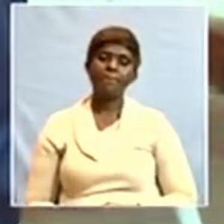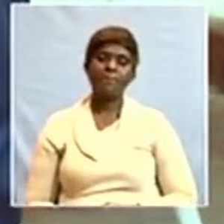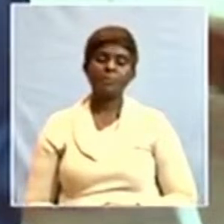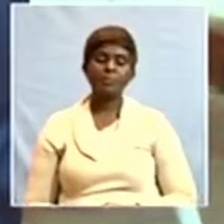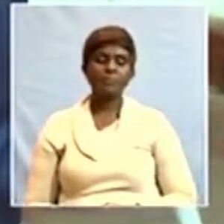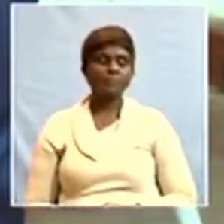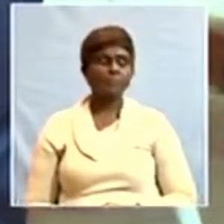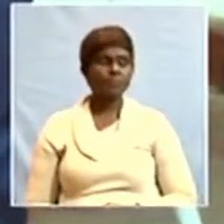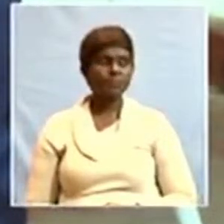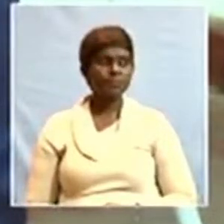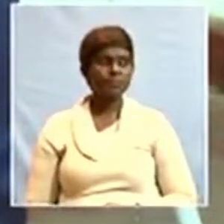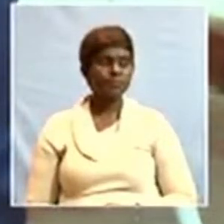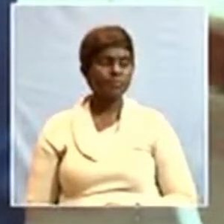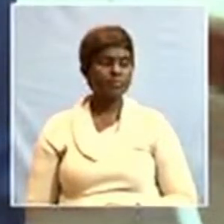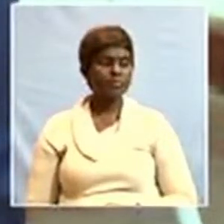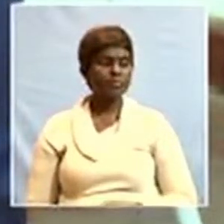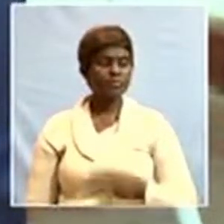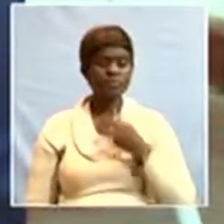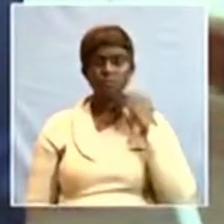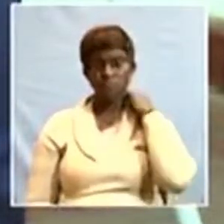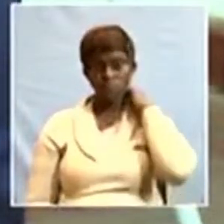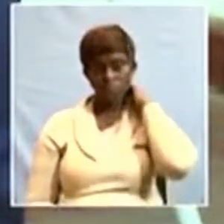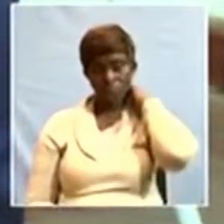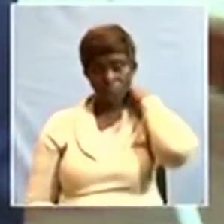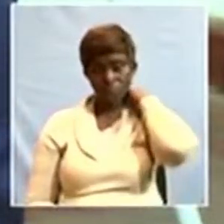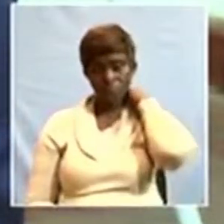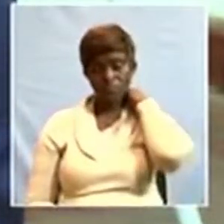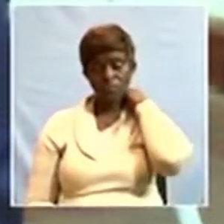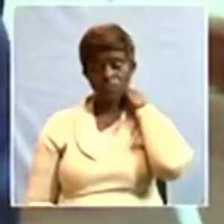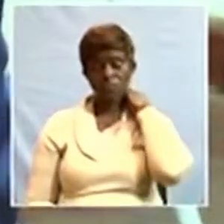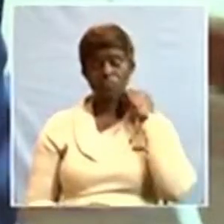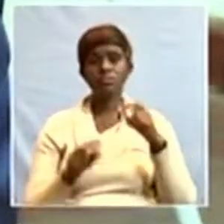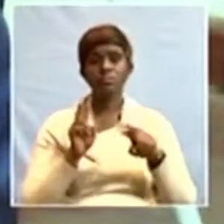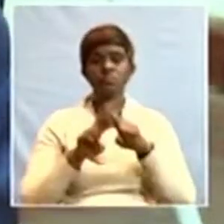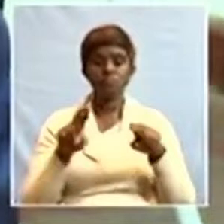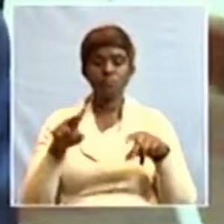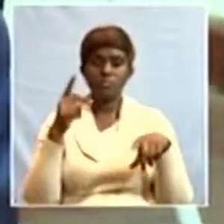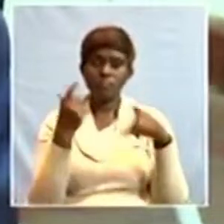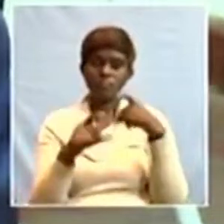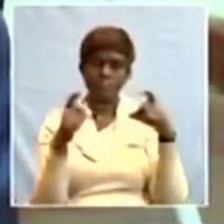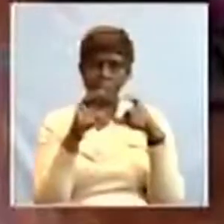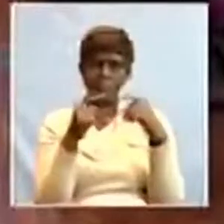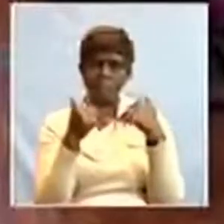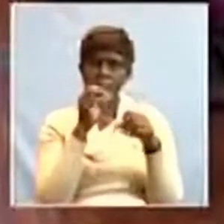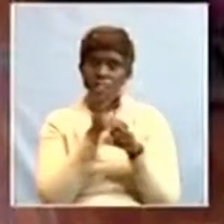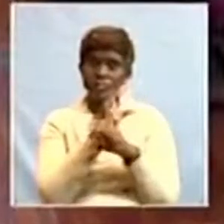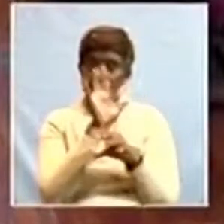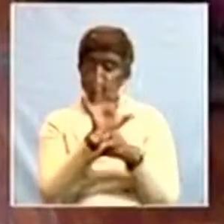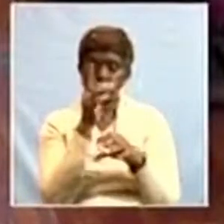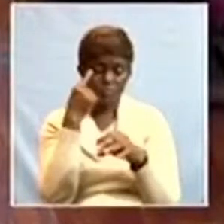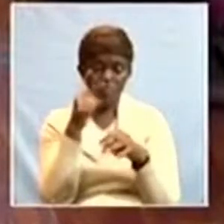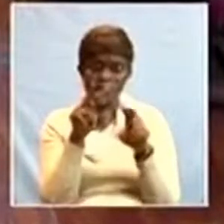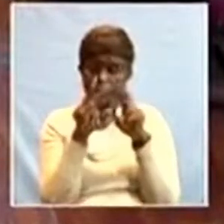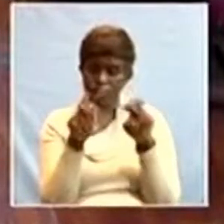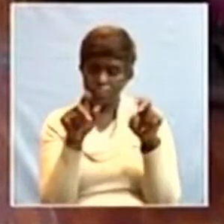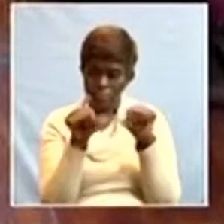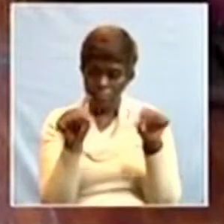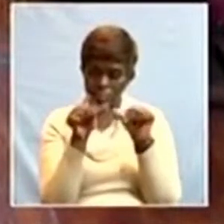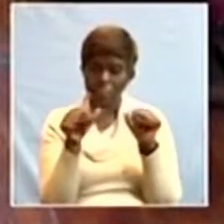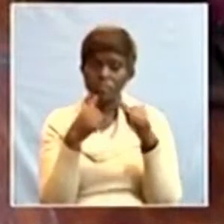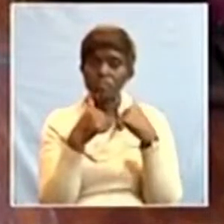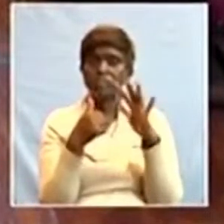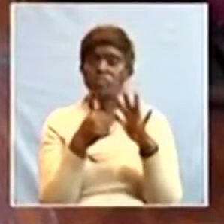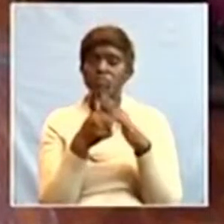Switch off your mic, Director Social Welfare. Chair, the disability cards are now available for audit